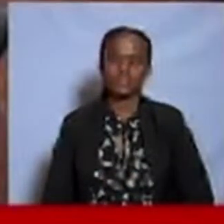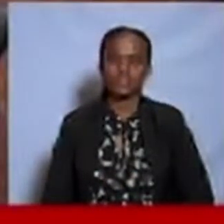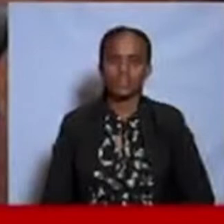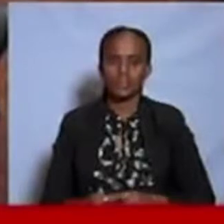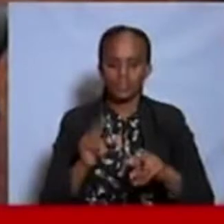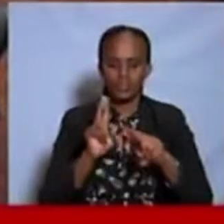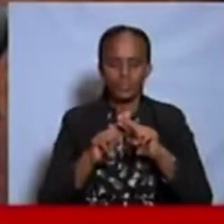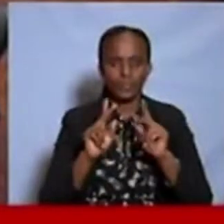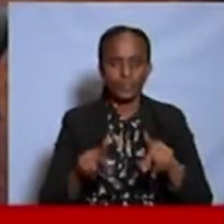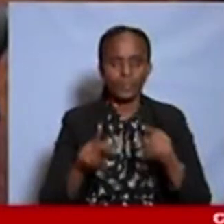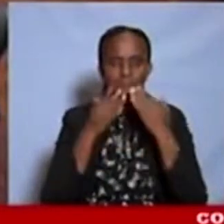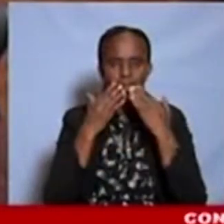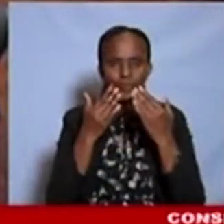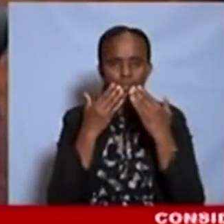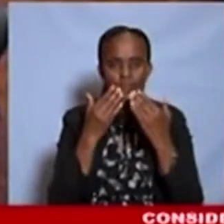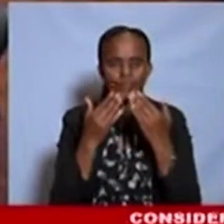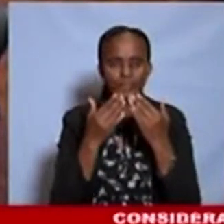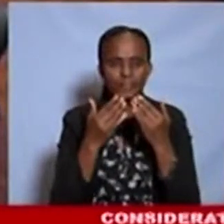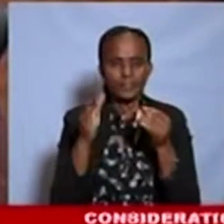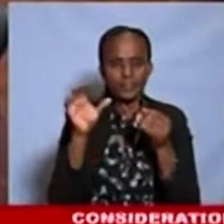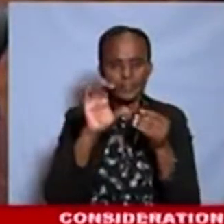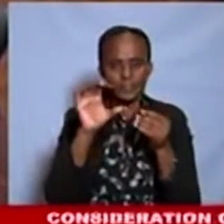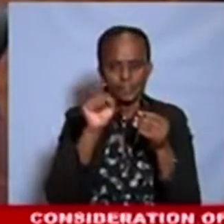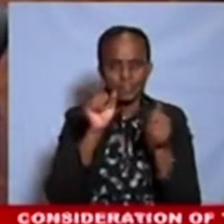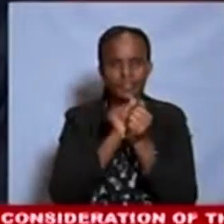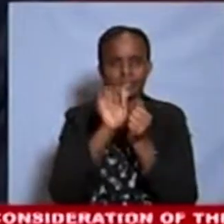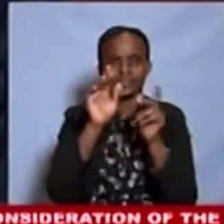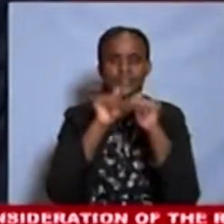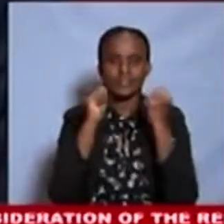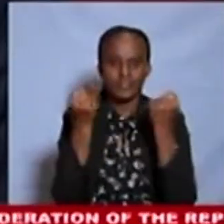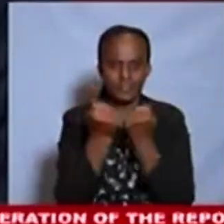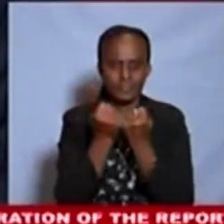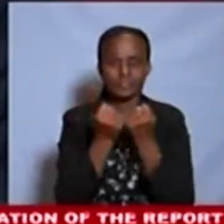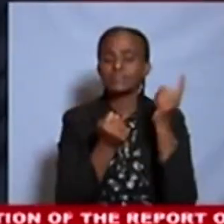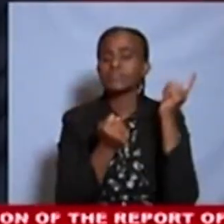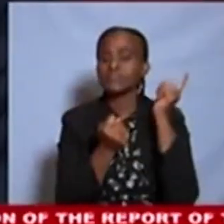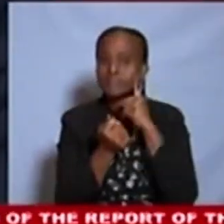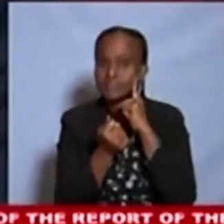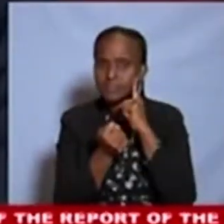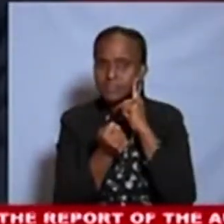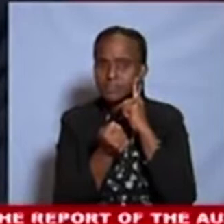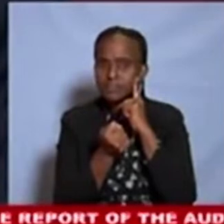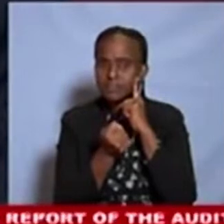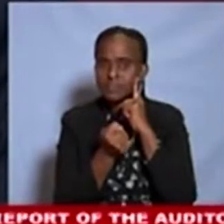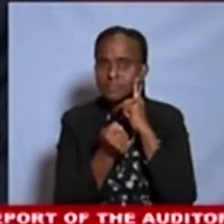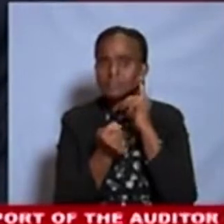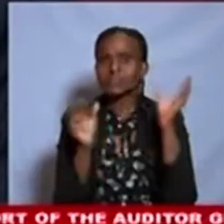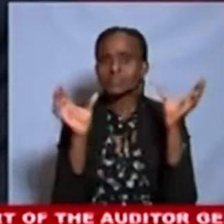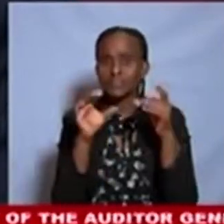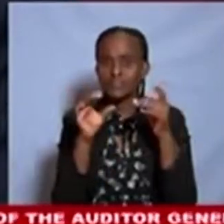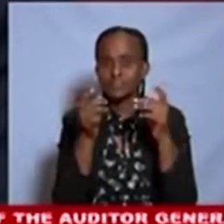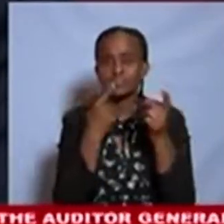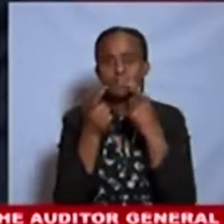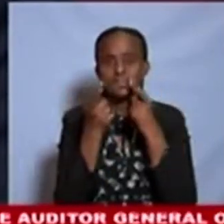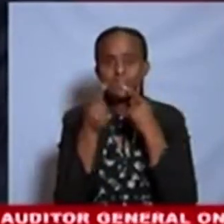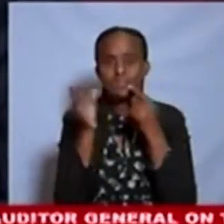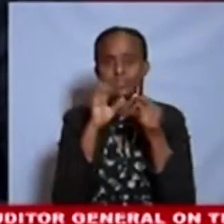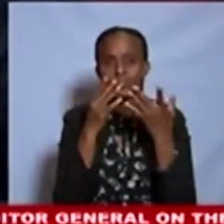Thank you, Chair. CS and your team, I think you have had the indulgence of the committee.